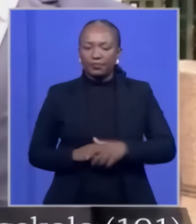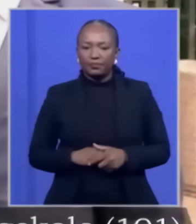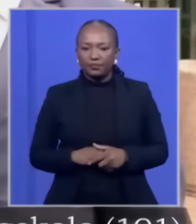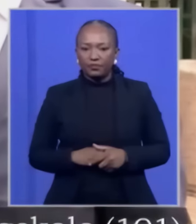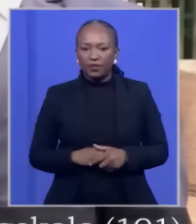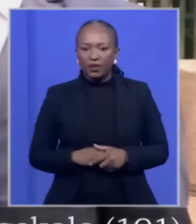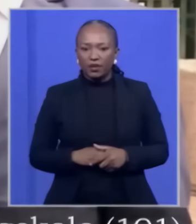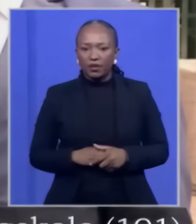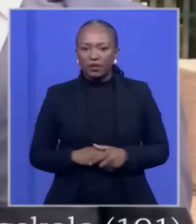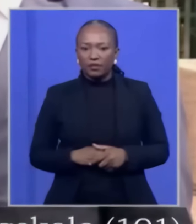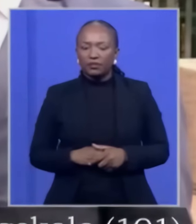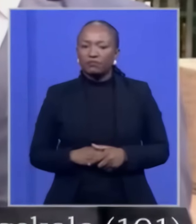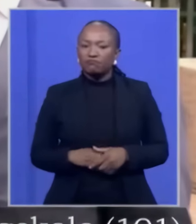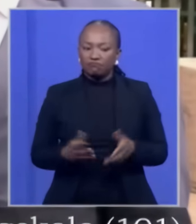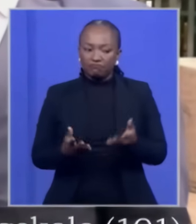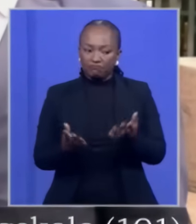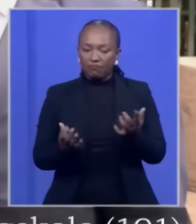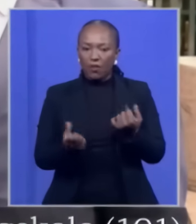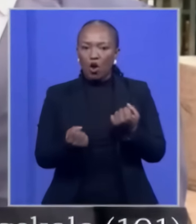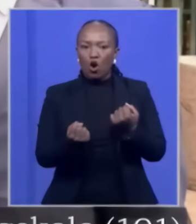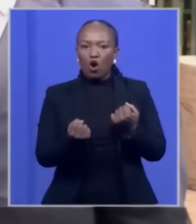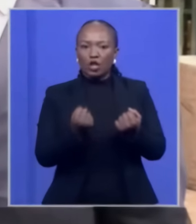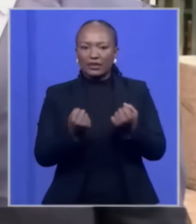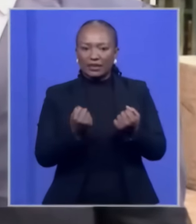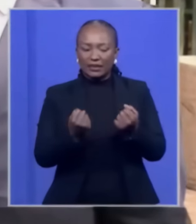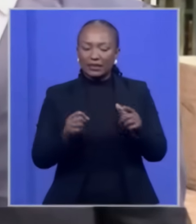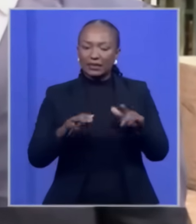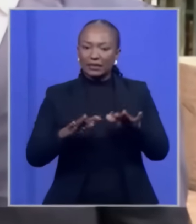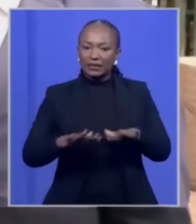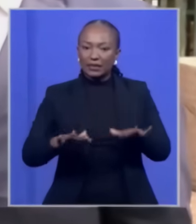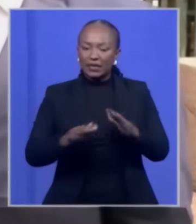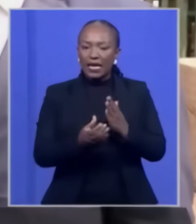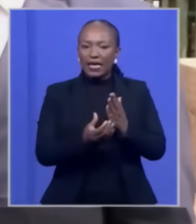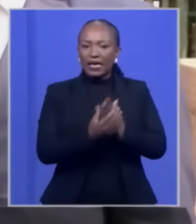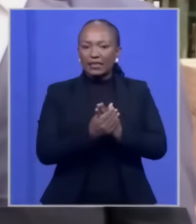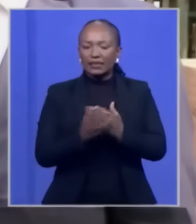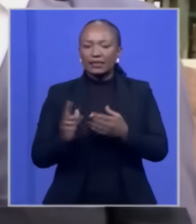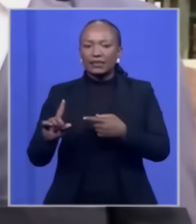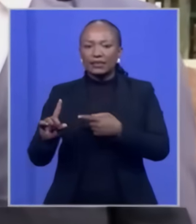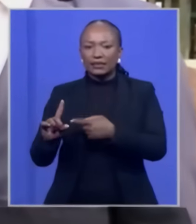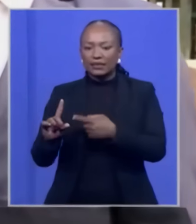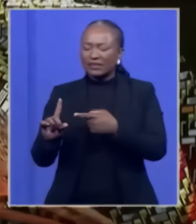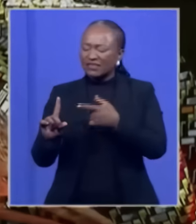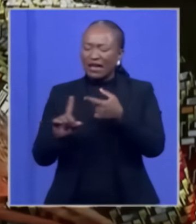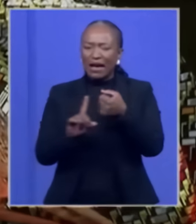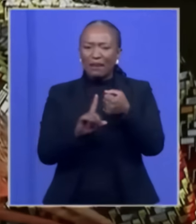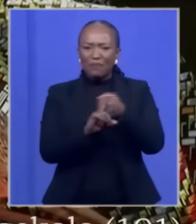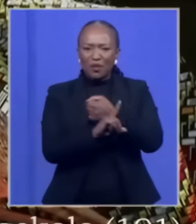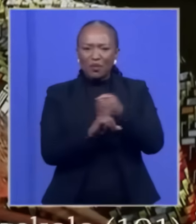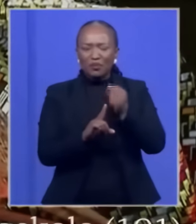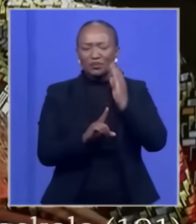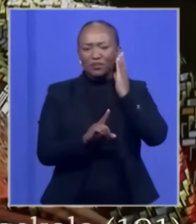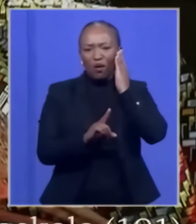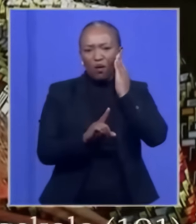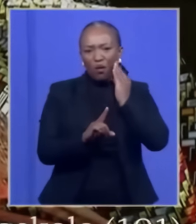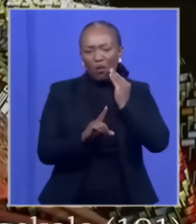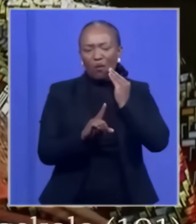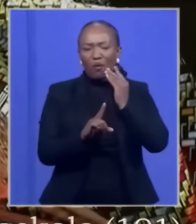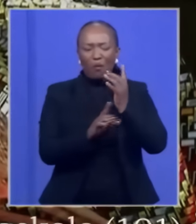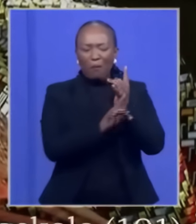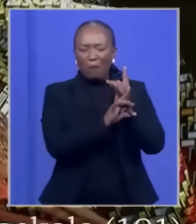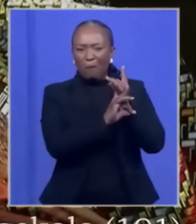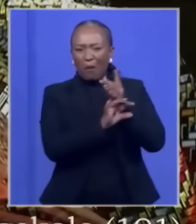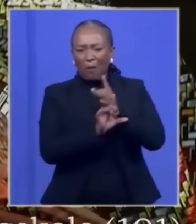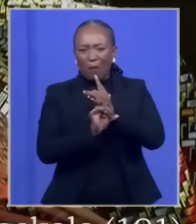Le hono re tlile tshekong ya molato wa lesogana leo le ile go latlaiša koko ka tša thobalano ngwagola le go mmetha gomme a